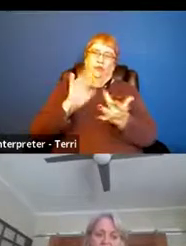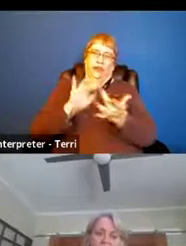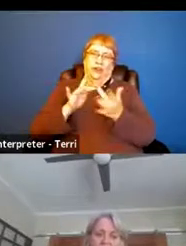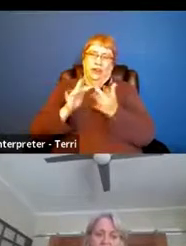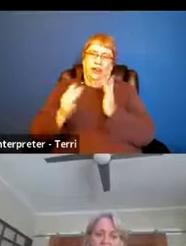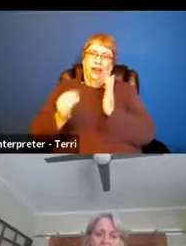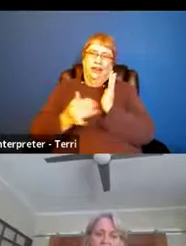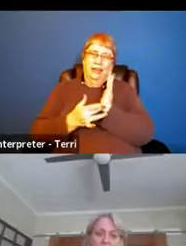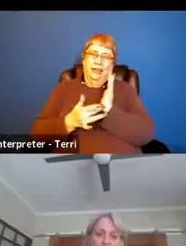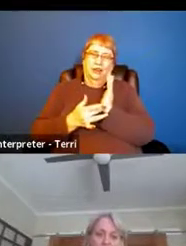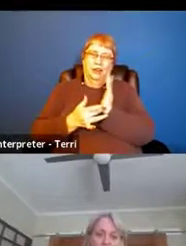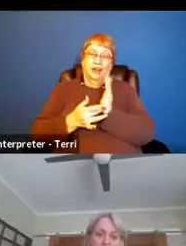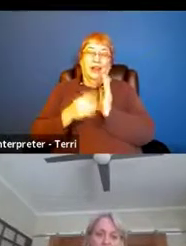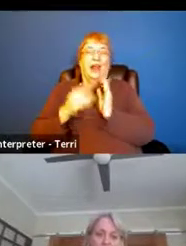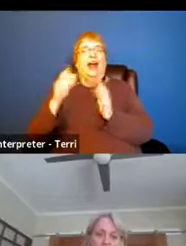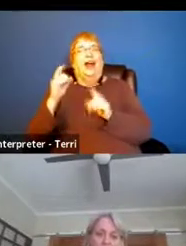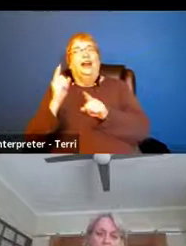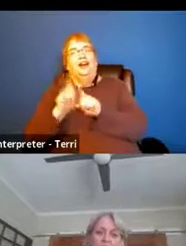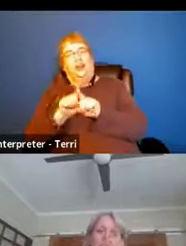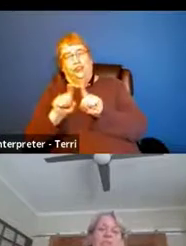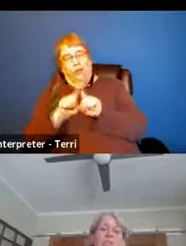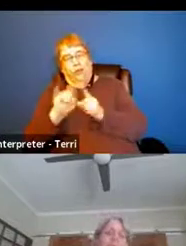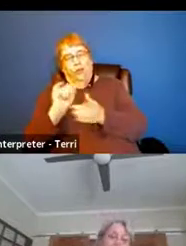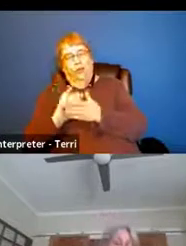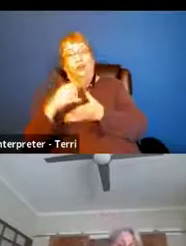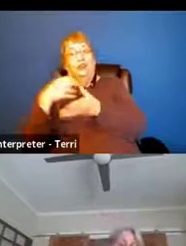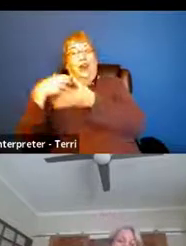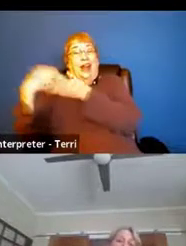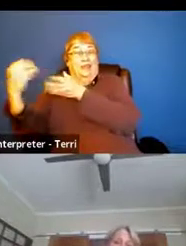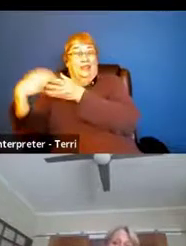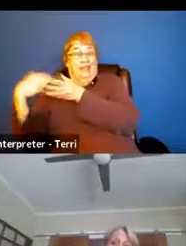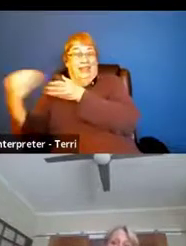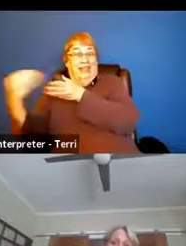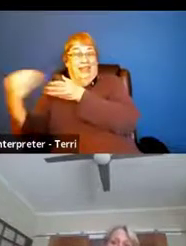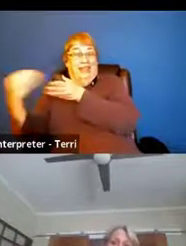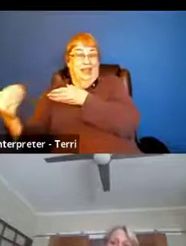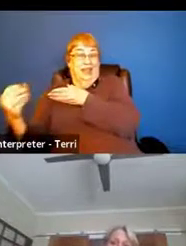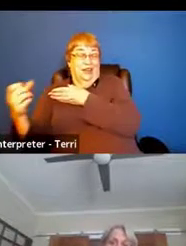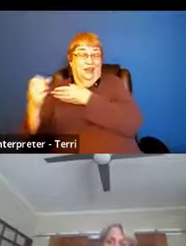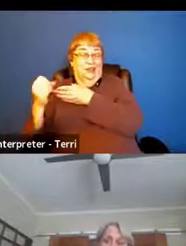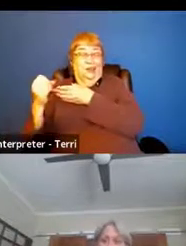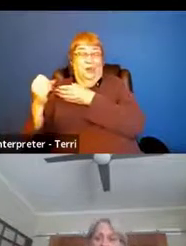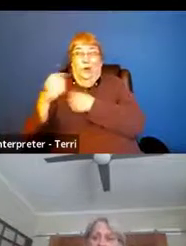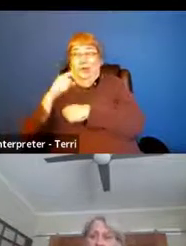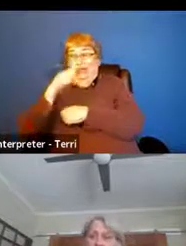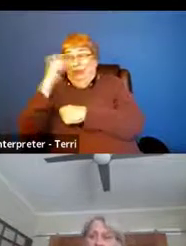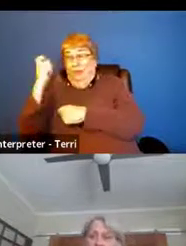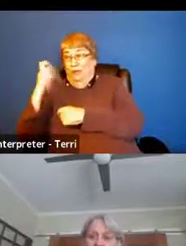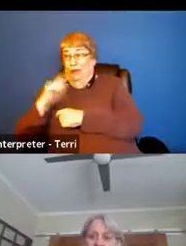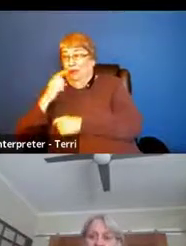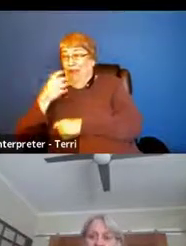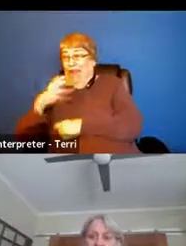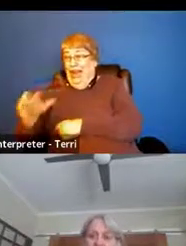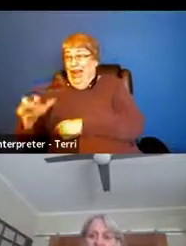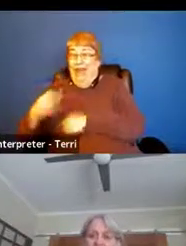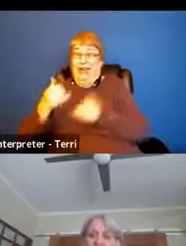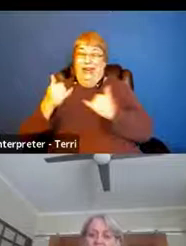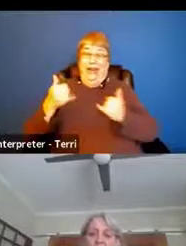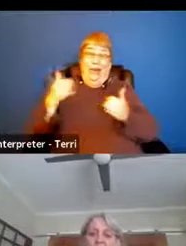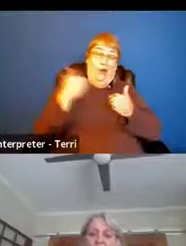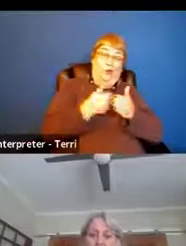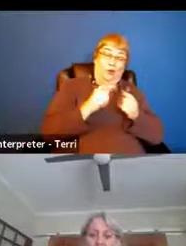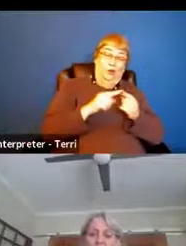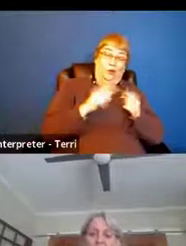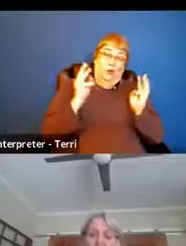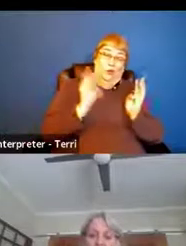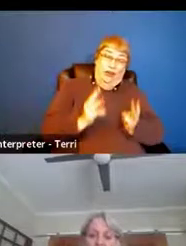are obviously outdoors also. And so with the weather, right, either being really hot or as we're approaching winter, that's a little bit more challenging. So we're always trying